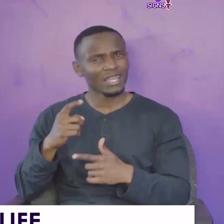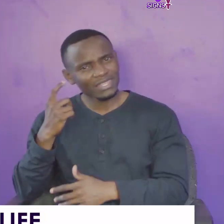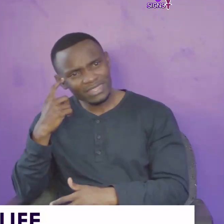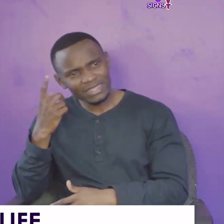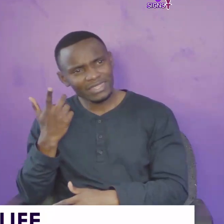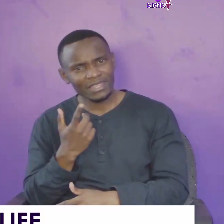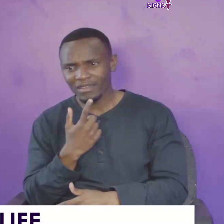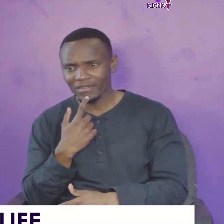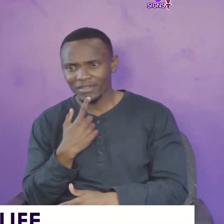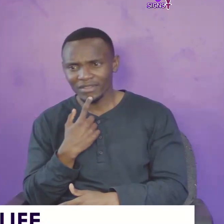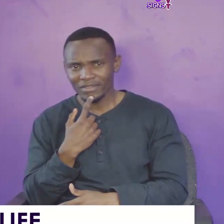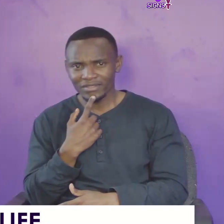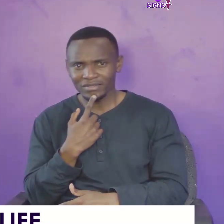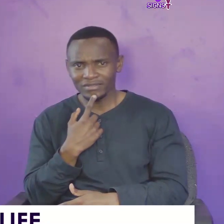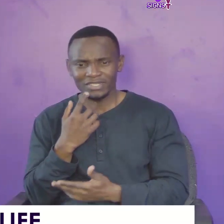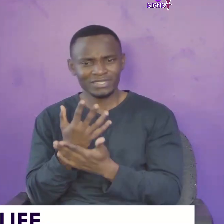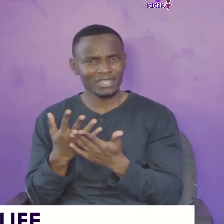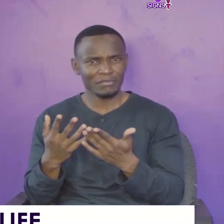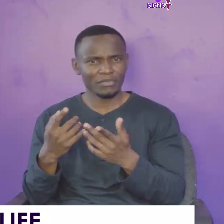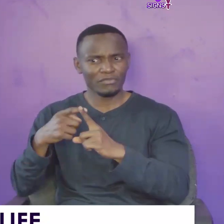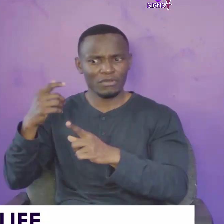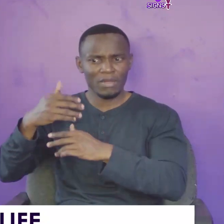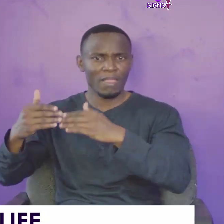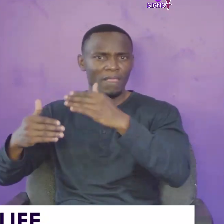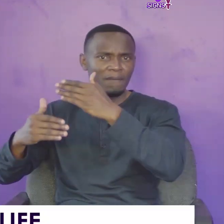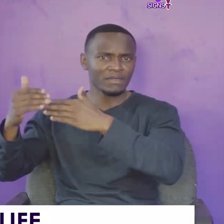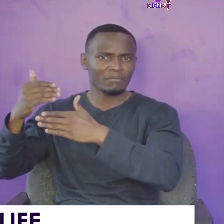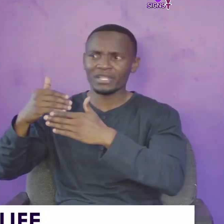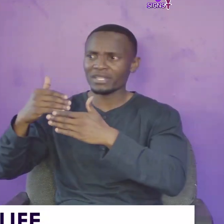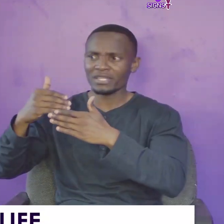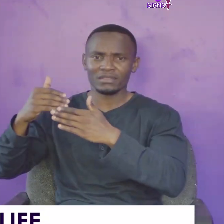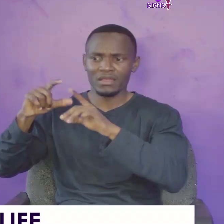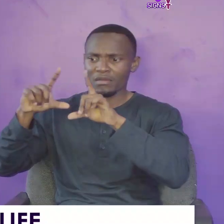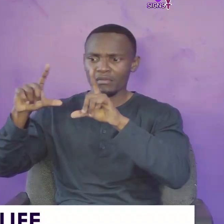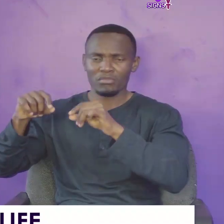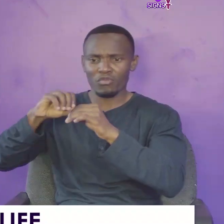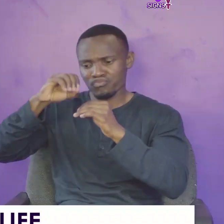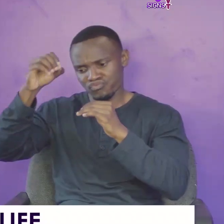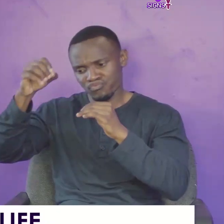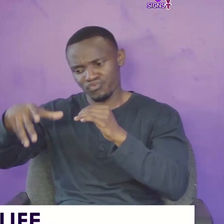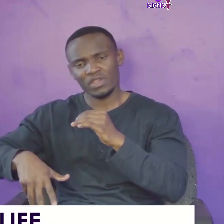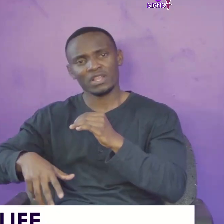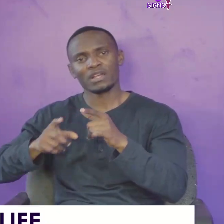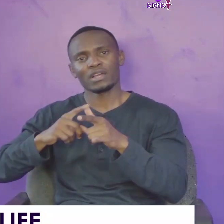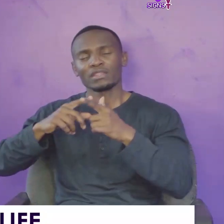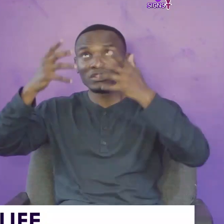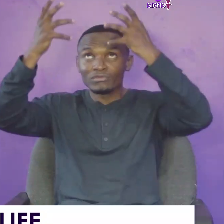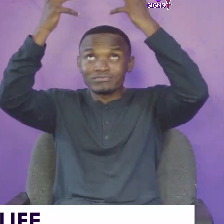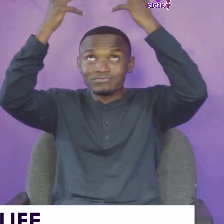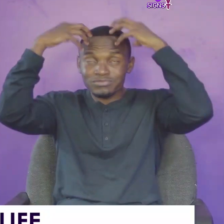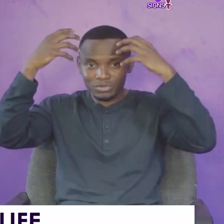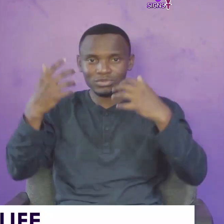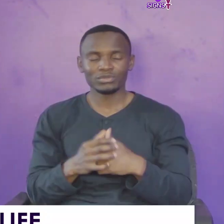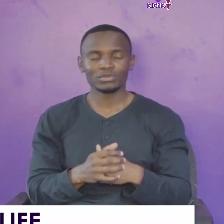that building fell in that very instance and crushed them just on the courtroom